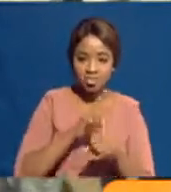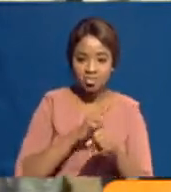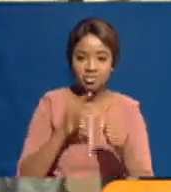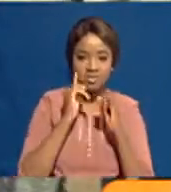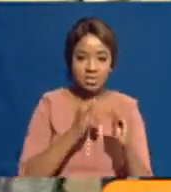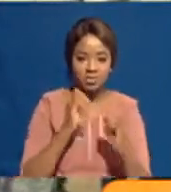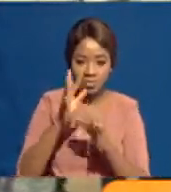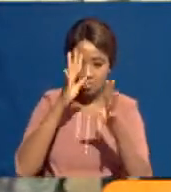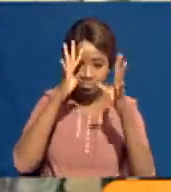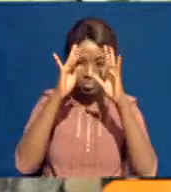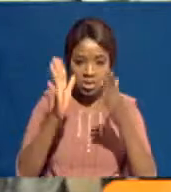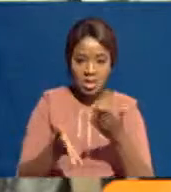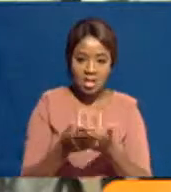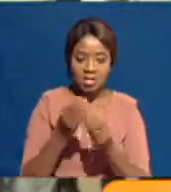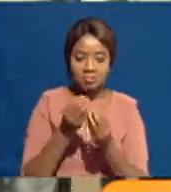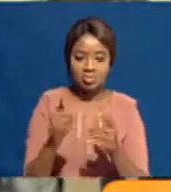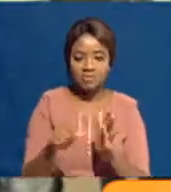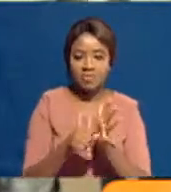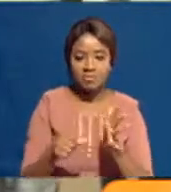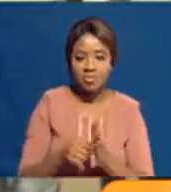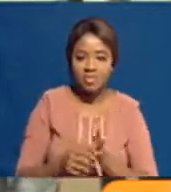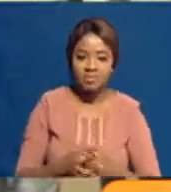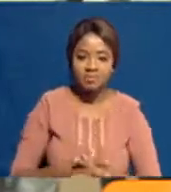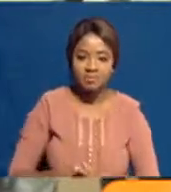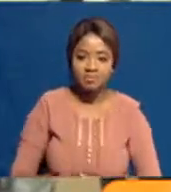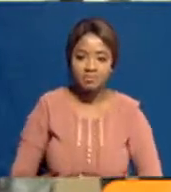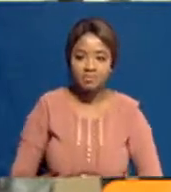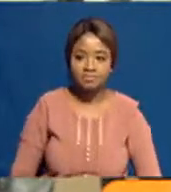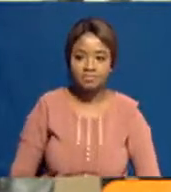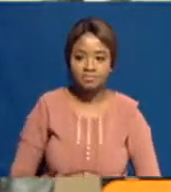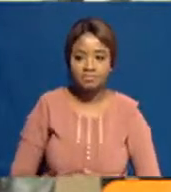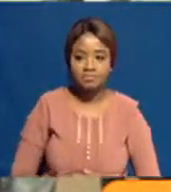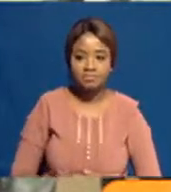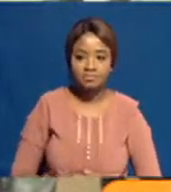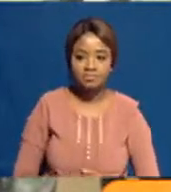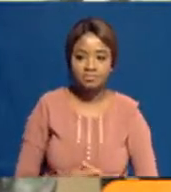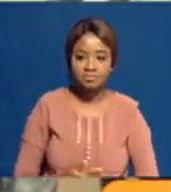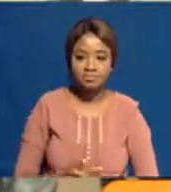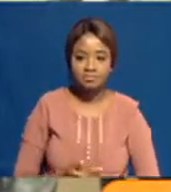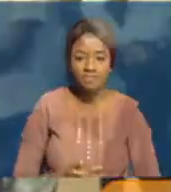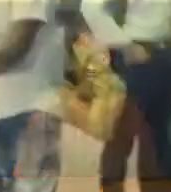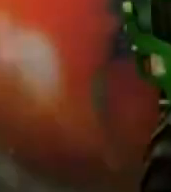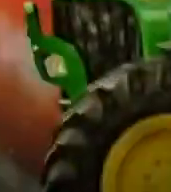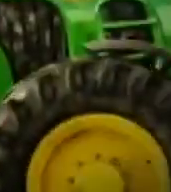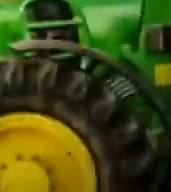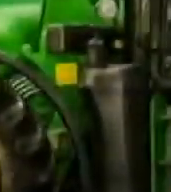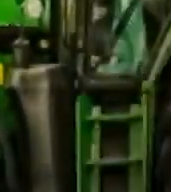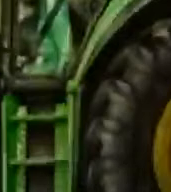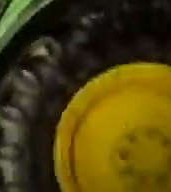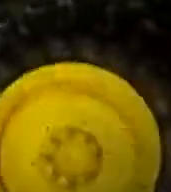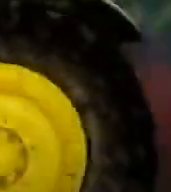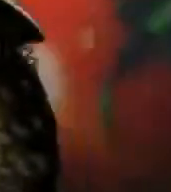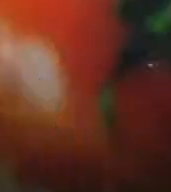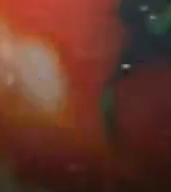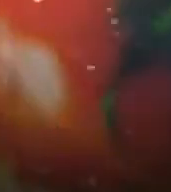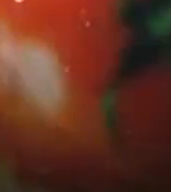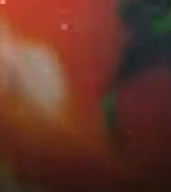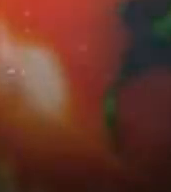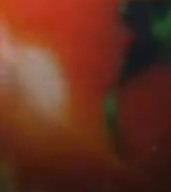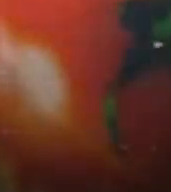the key to unlocking this potential. Dennis Otieno, Smart Farm.